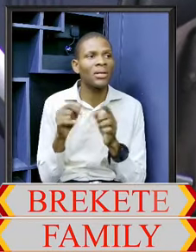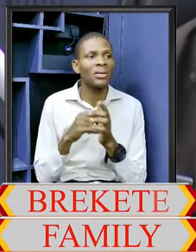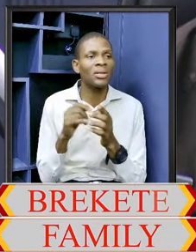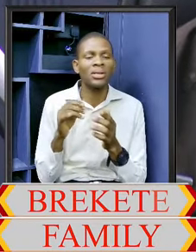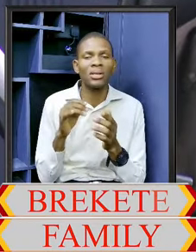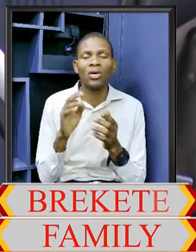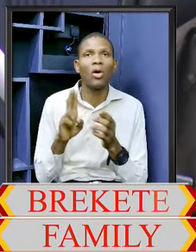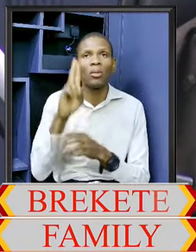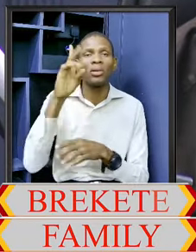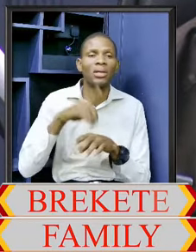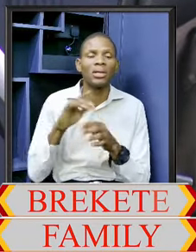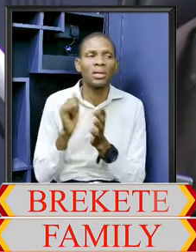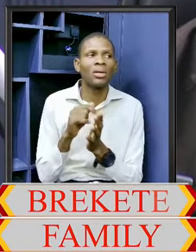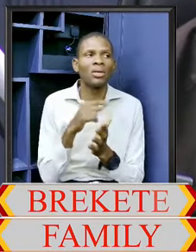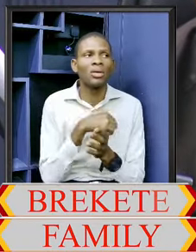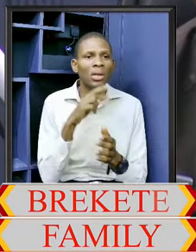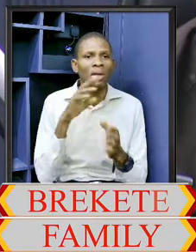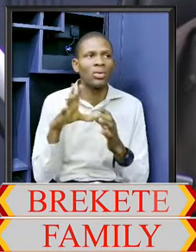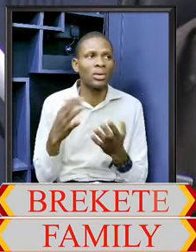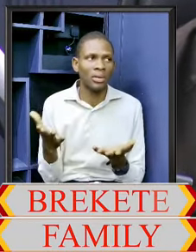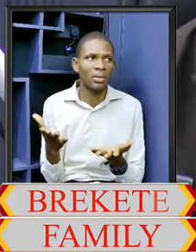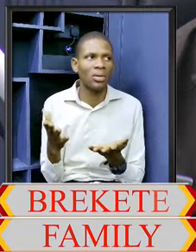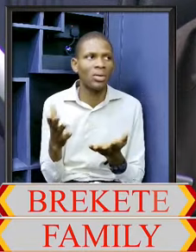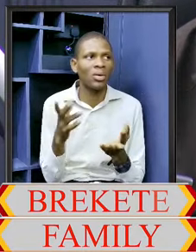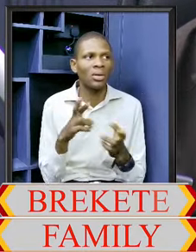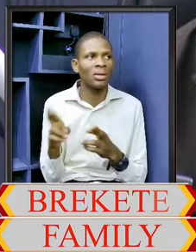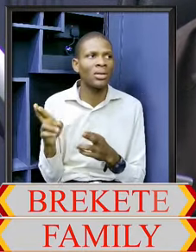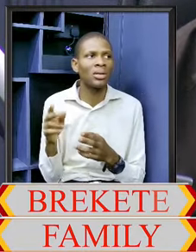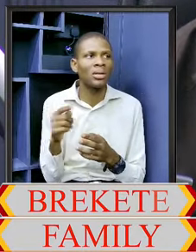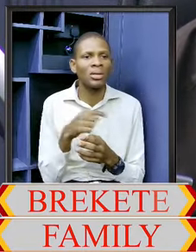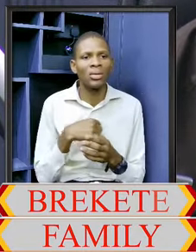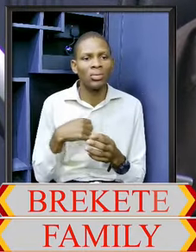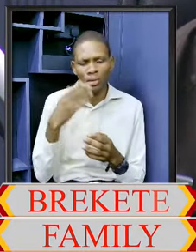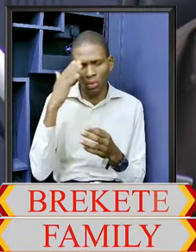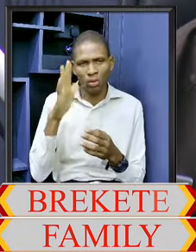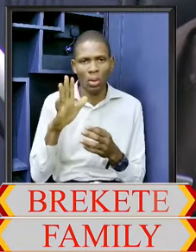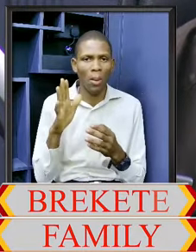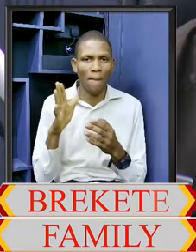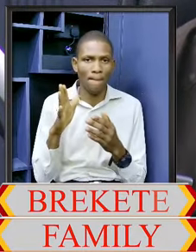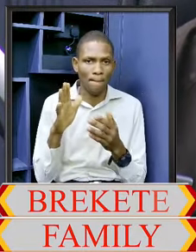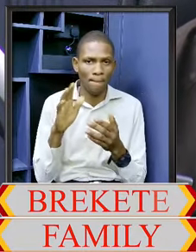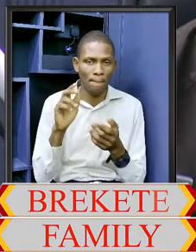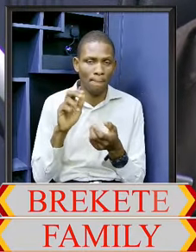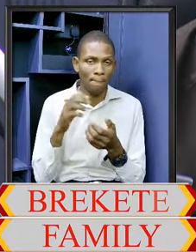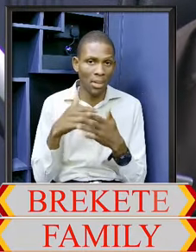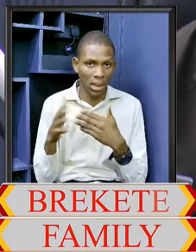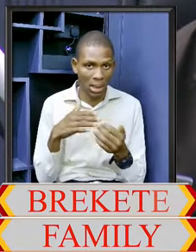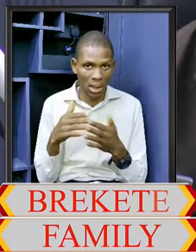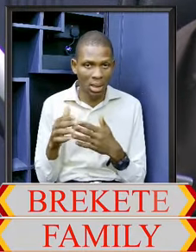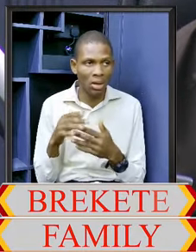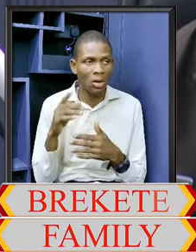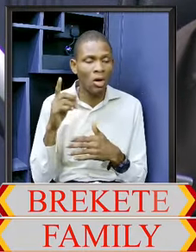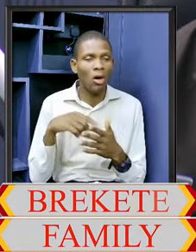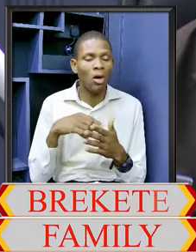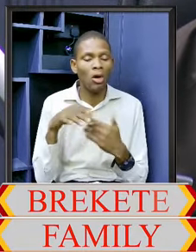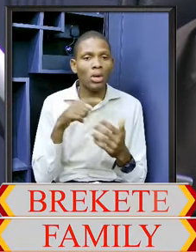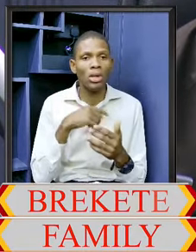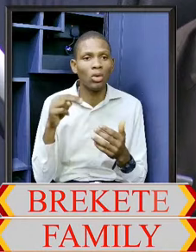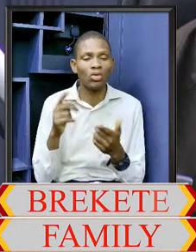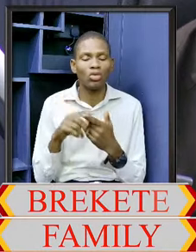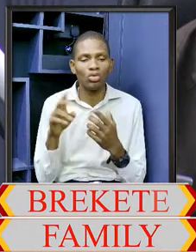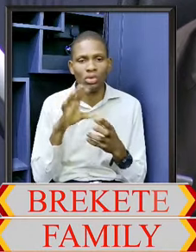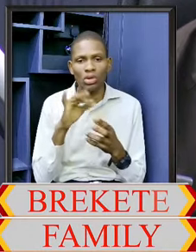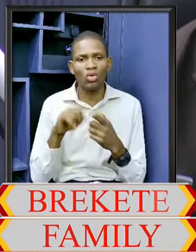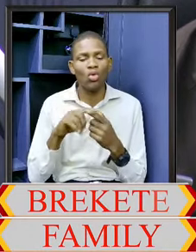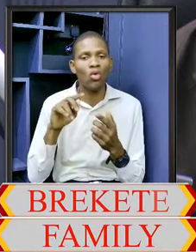update where you they do. Already, we know your matter. All we simply needed to do is to